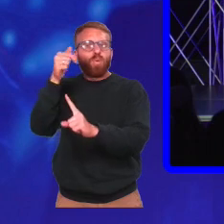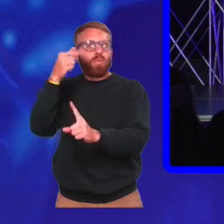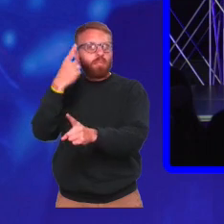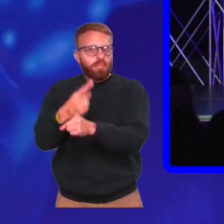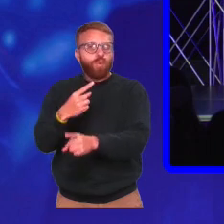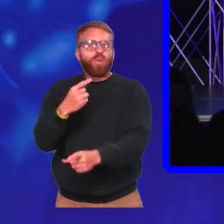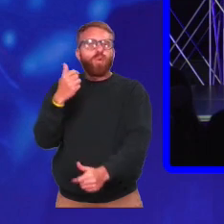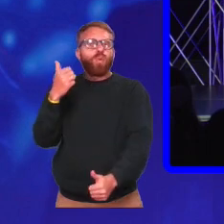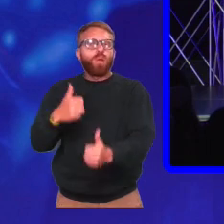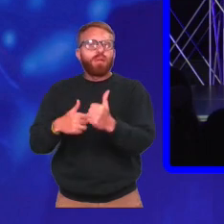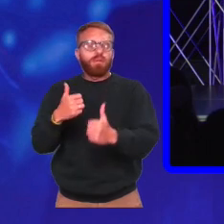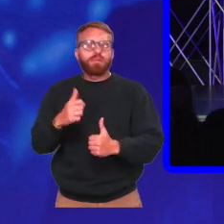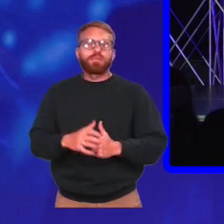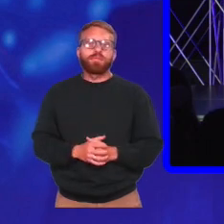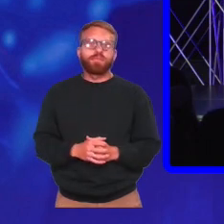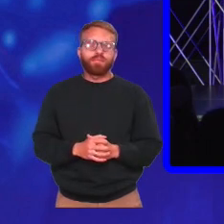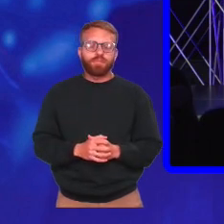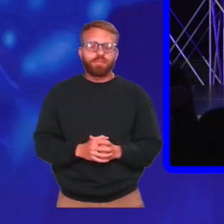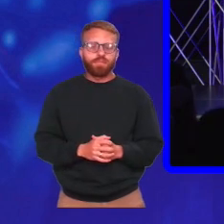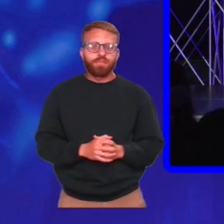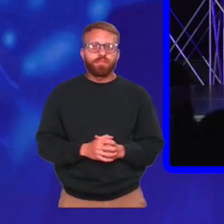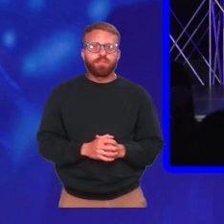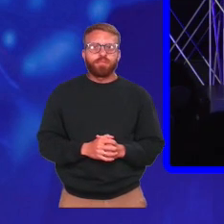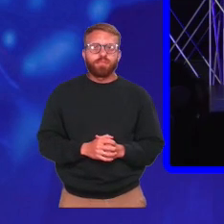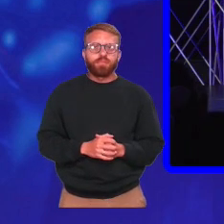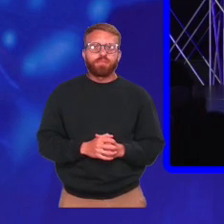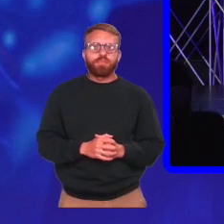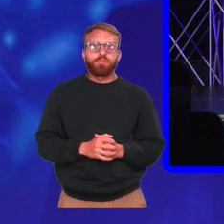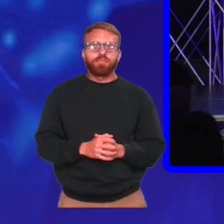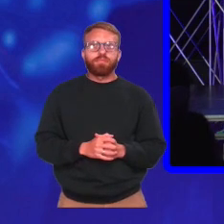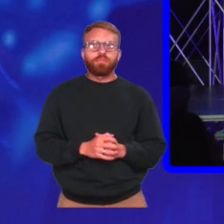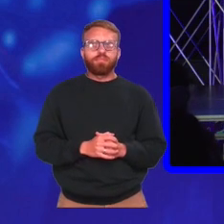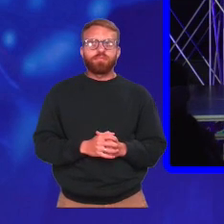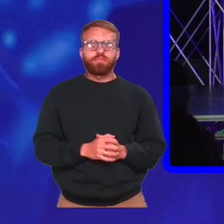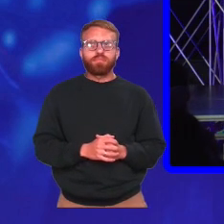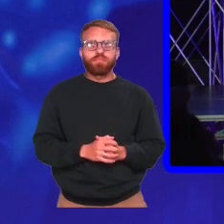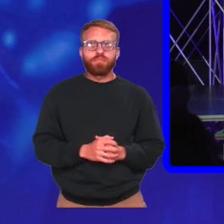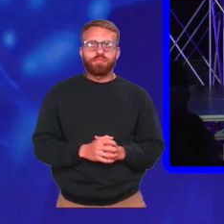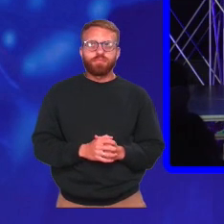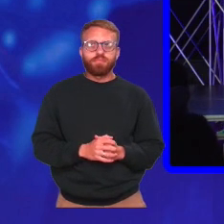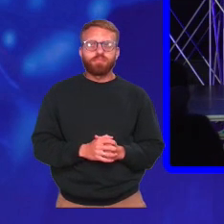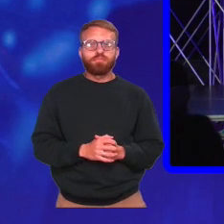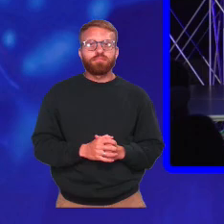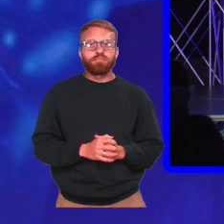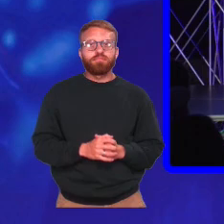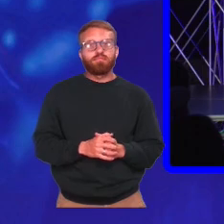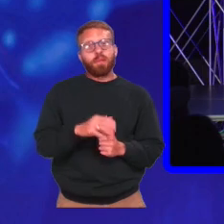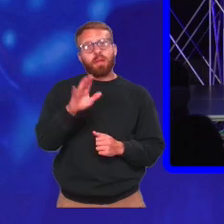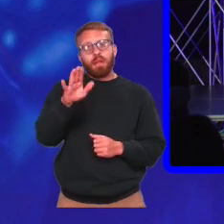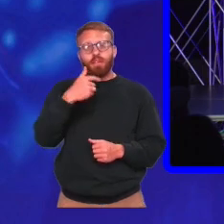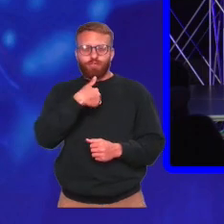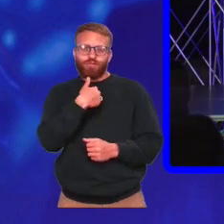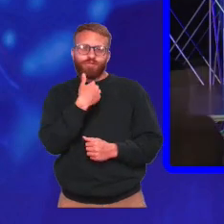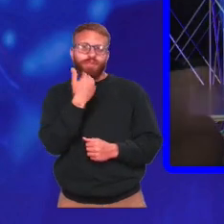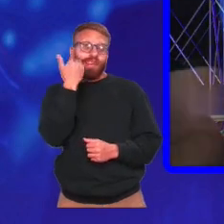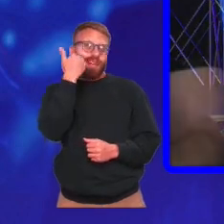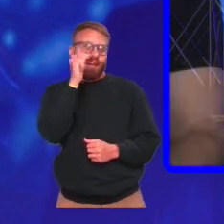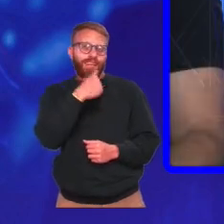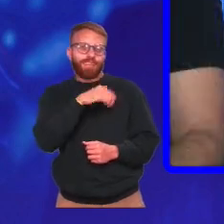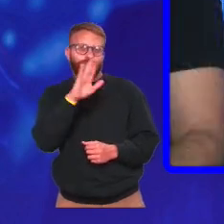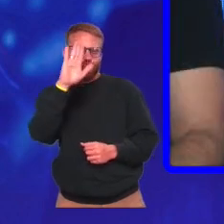game designer in this industry? I can probably chip in on this because, as I mentioned, I'm from